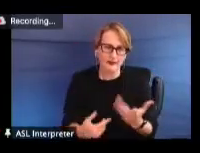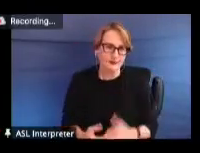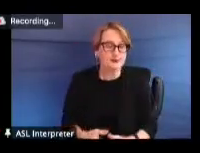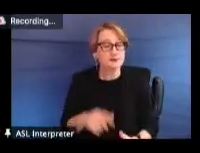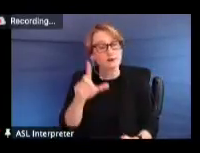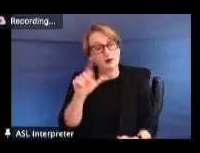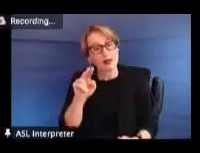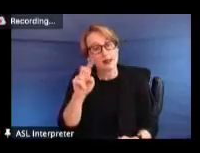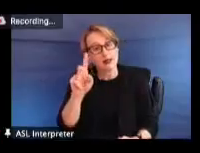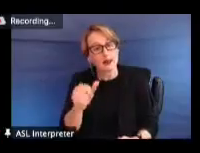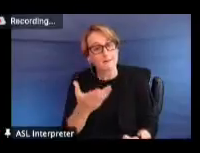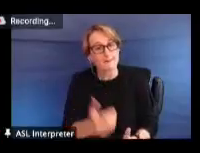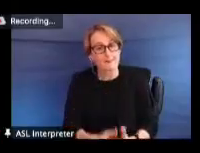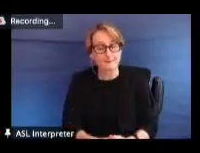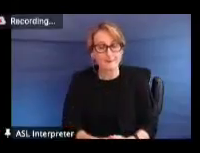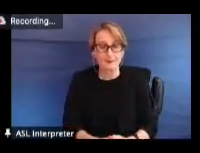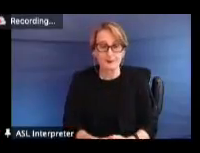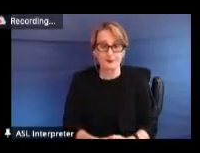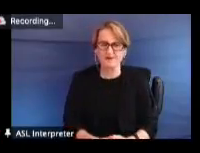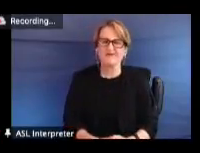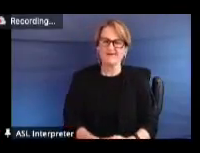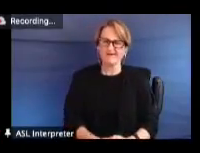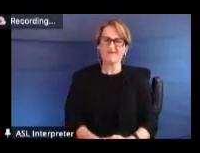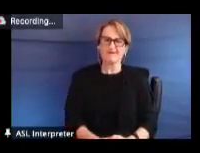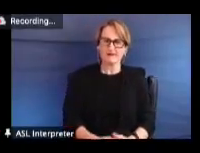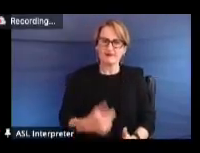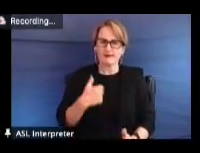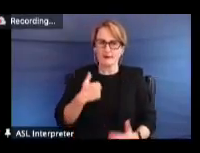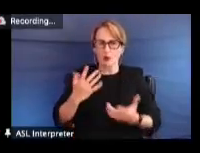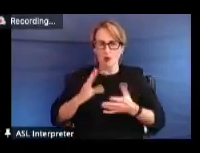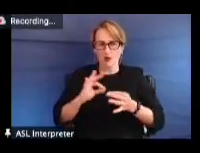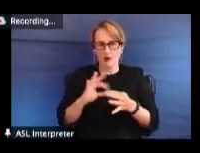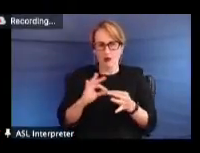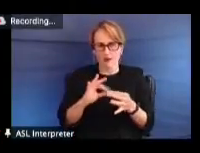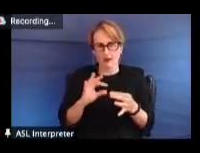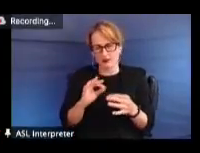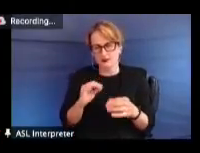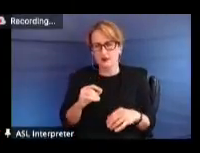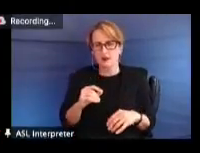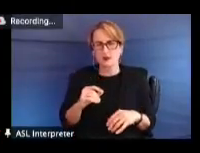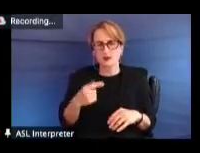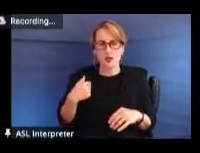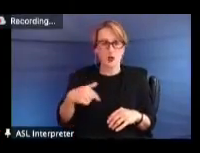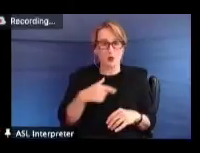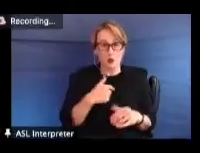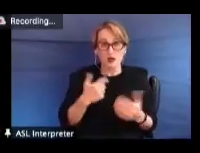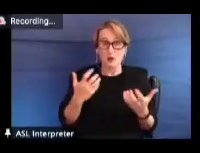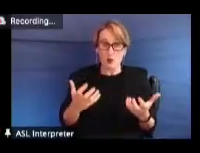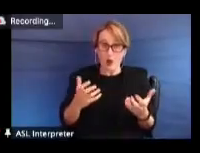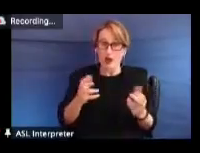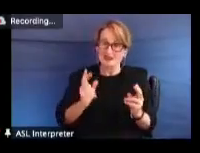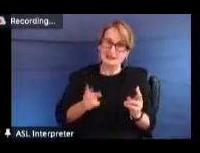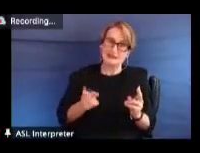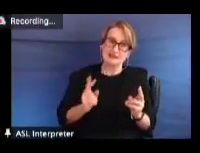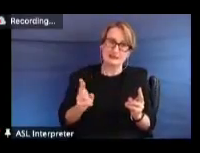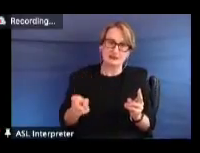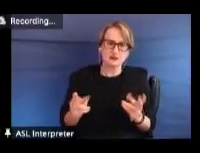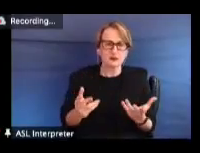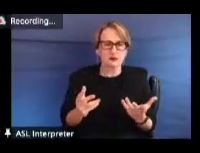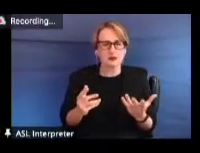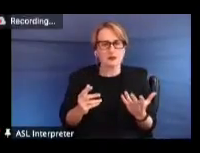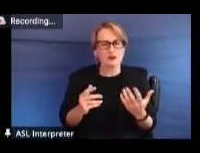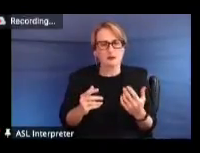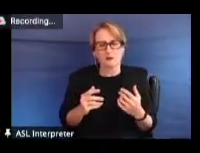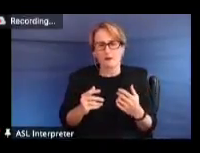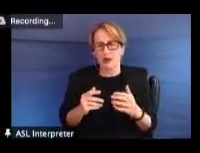Linda? Yeah, if I could just make a comment on that, as much as we're anxious to do so, I think just to